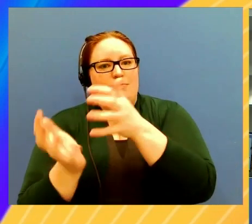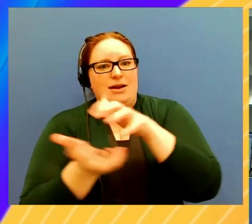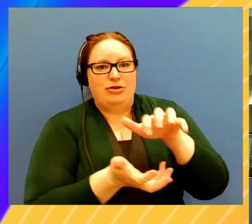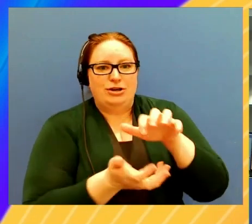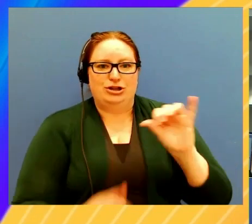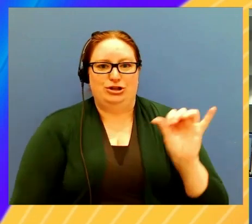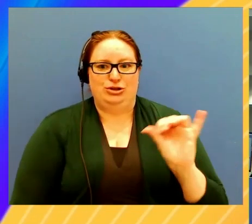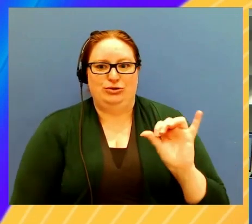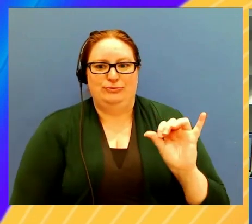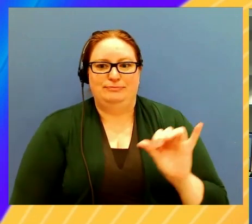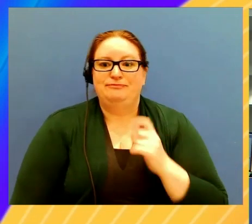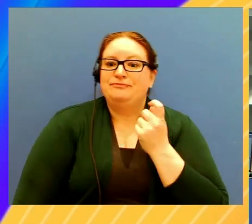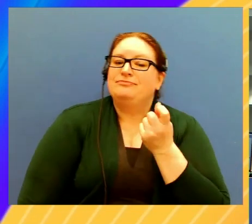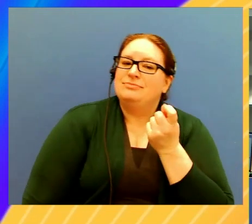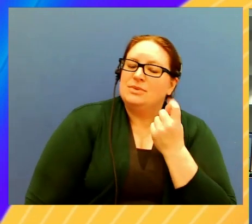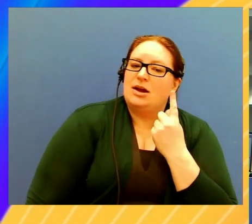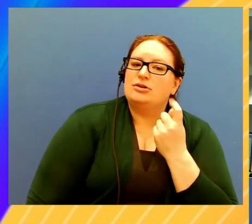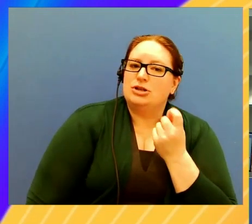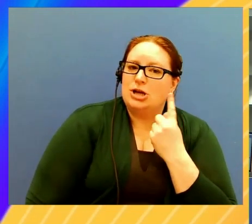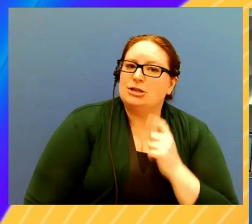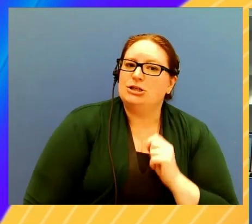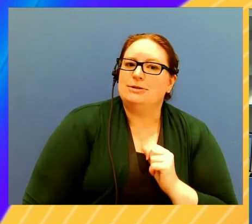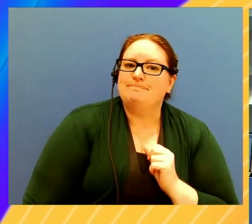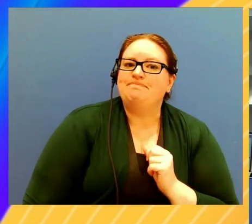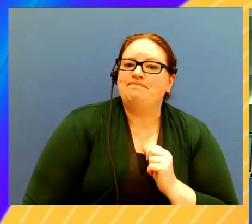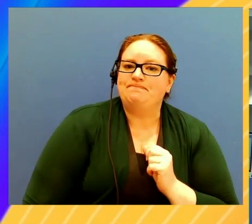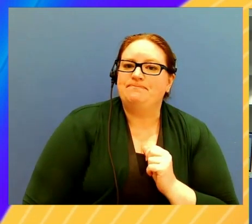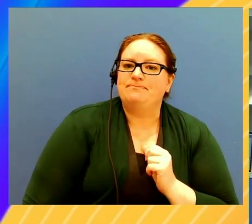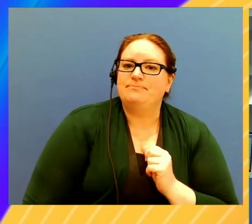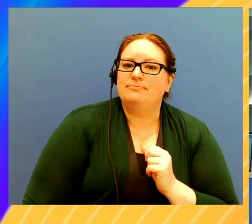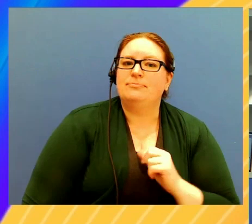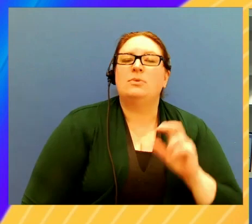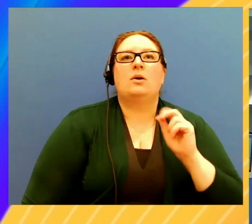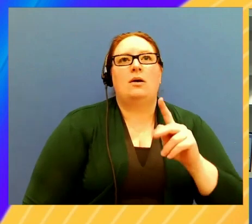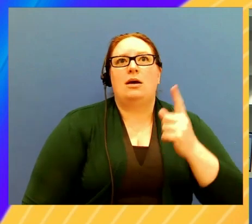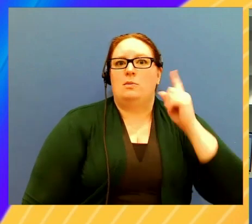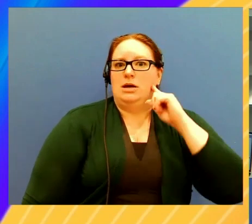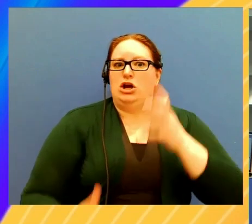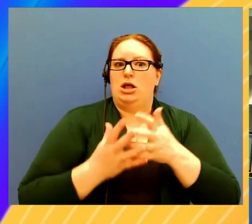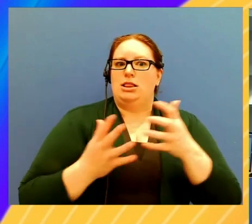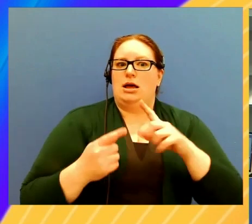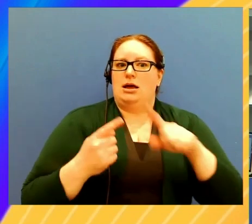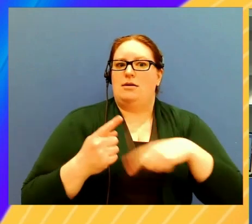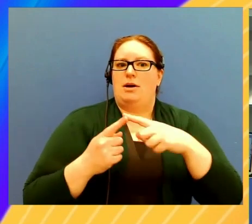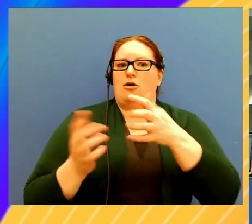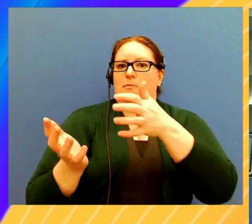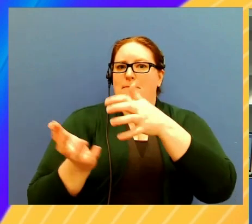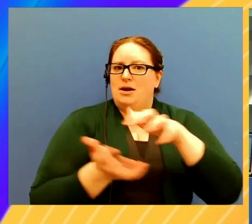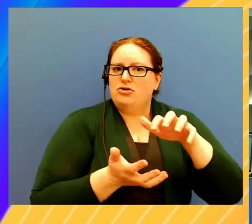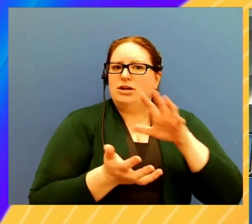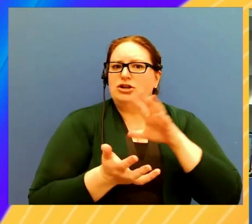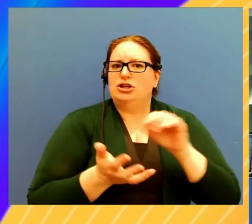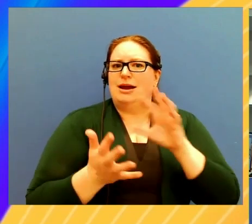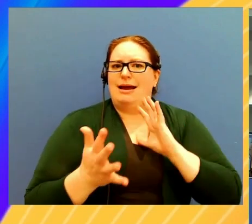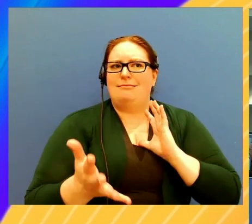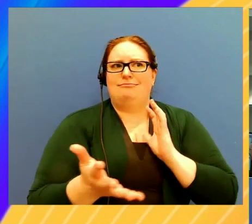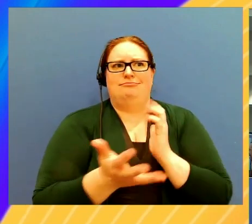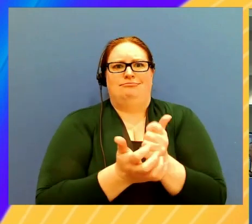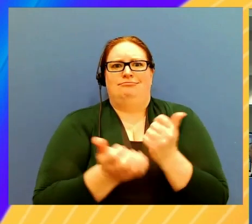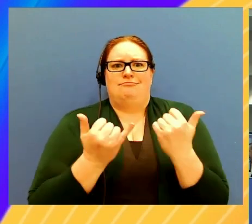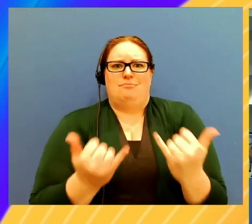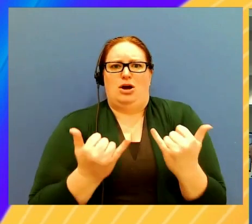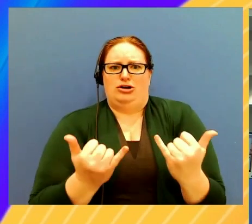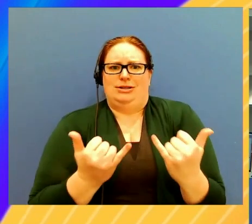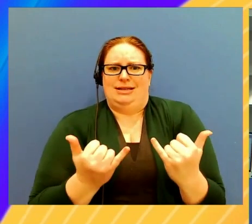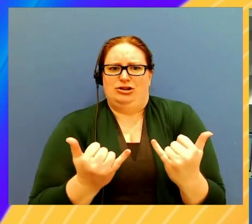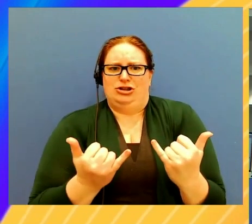Gotcha. Let's talk. I see we hear a lot about migration and modernization. Can we say what